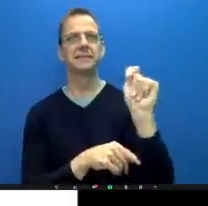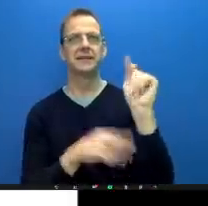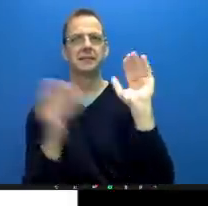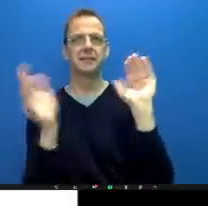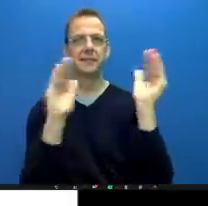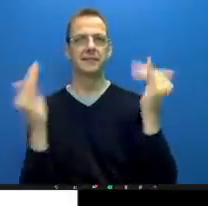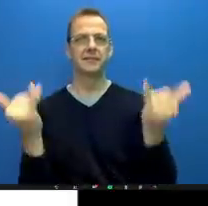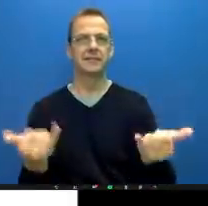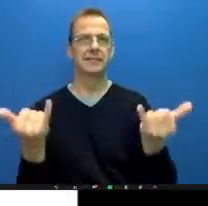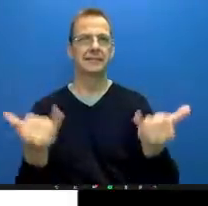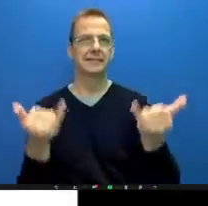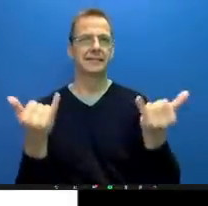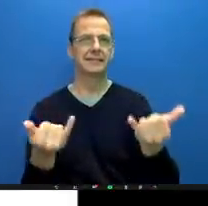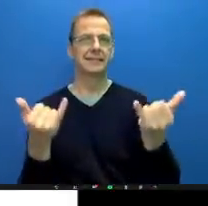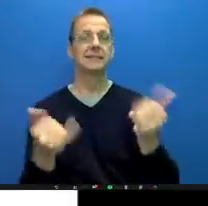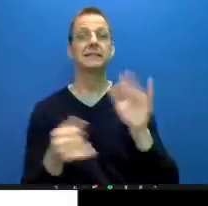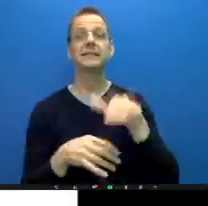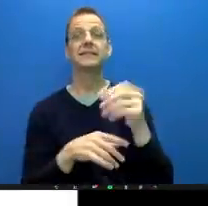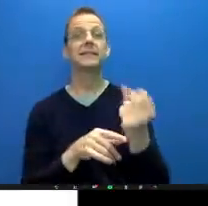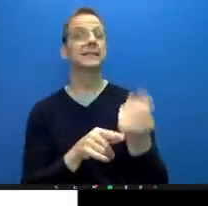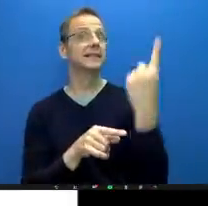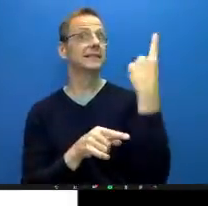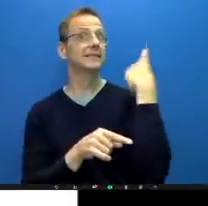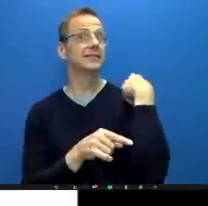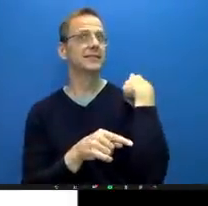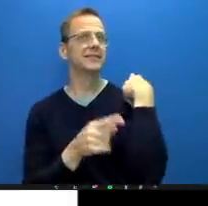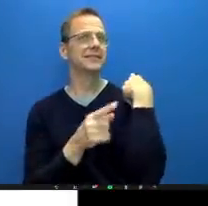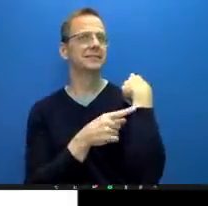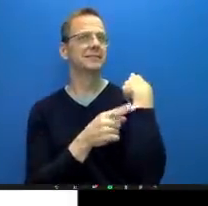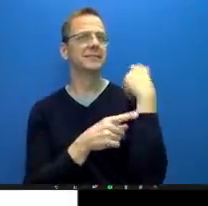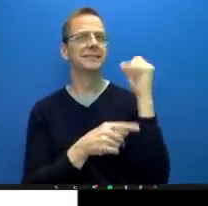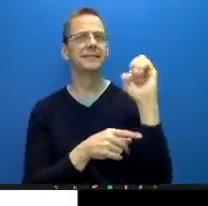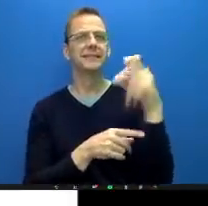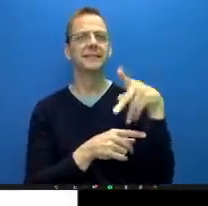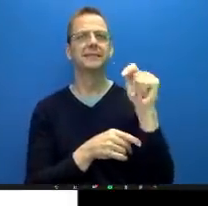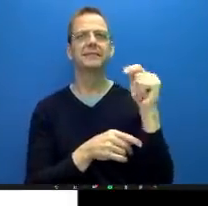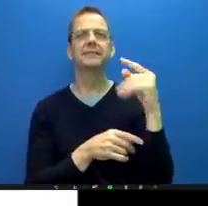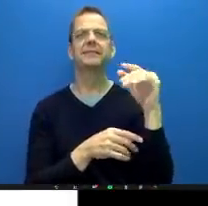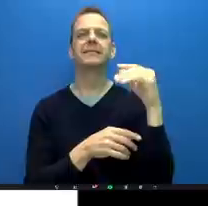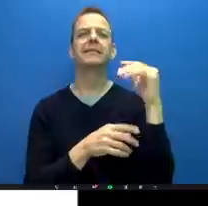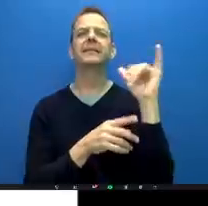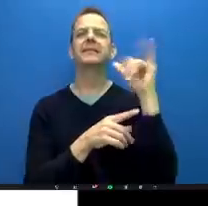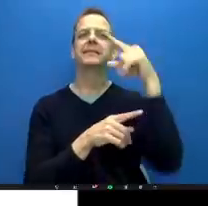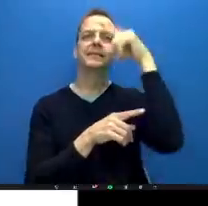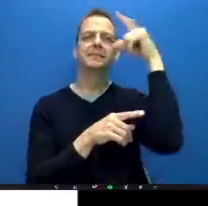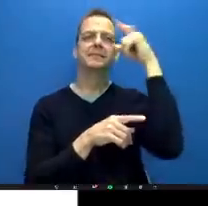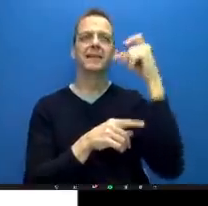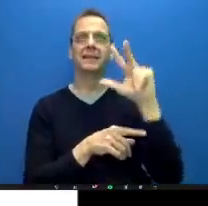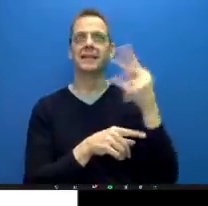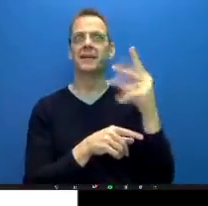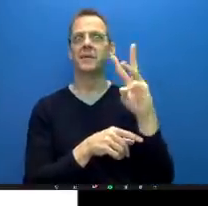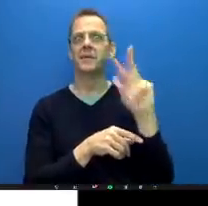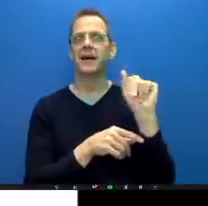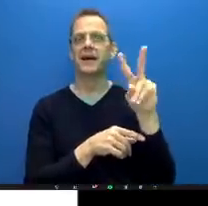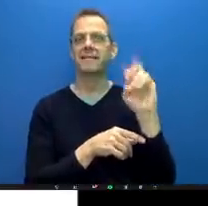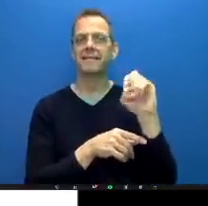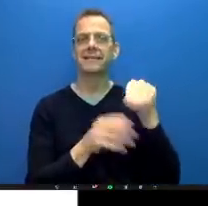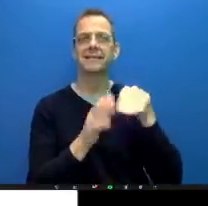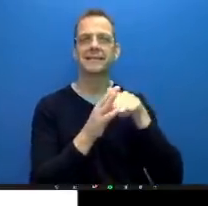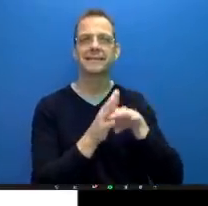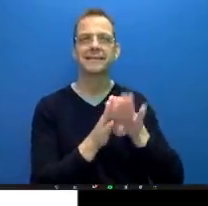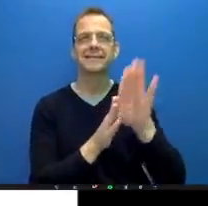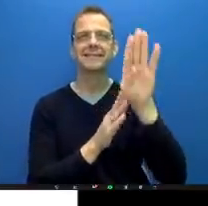then cases go slowly up. So they were till September, till mid-September, they were going slowly up,